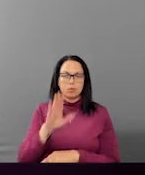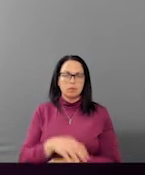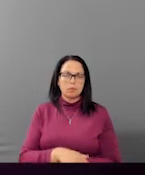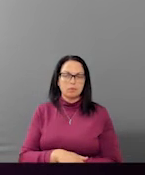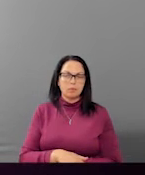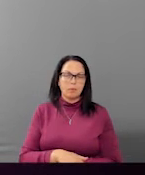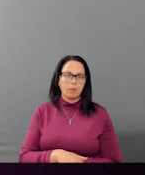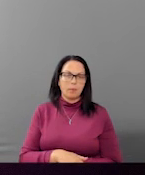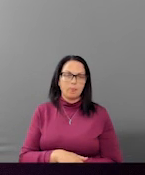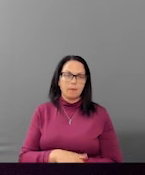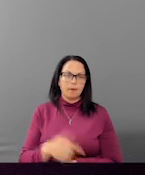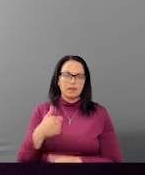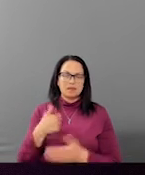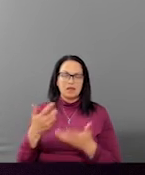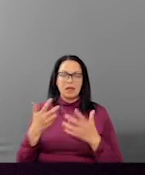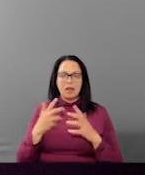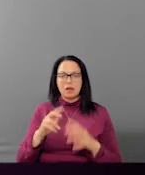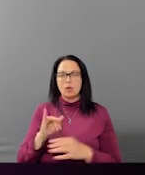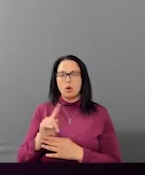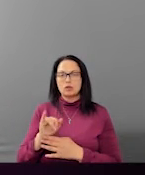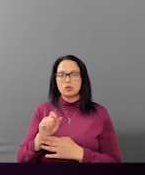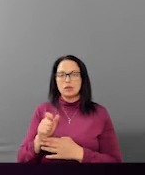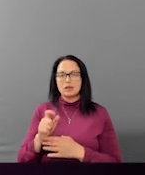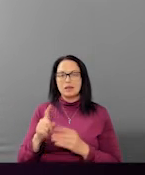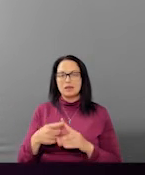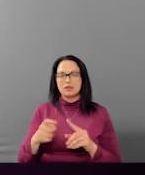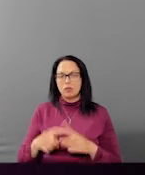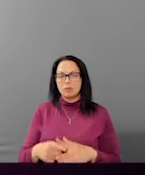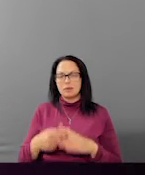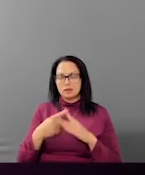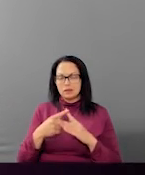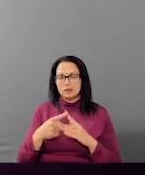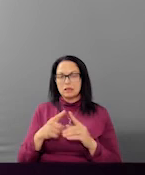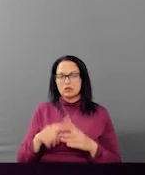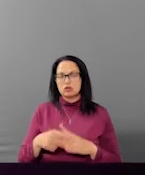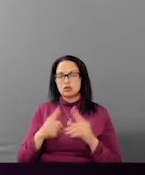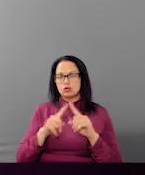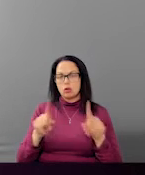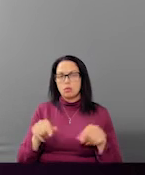because I just don't want it to index from the very beginning. The start block is